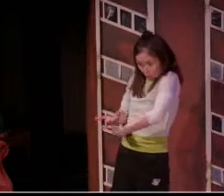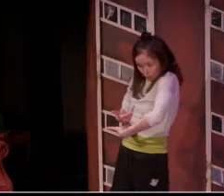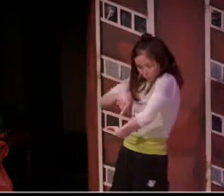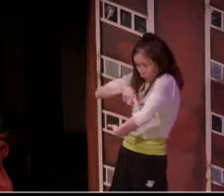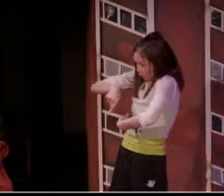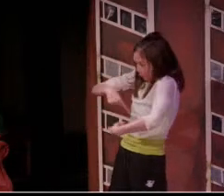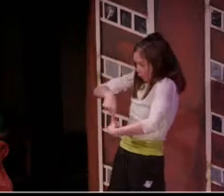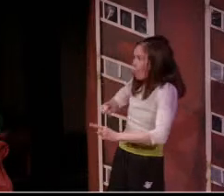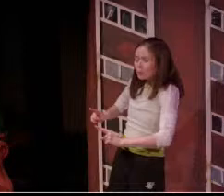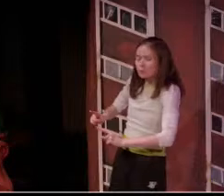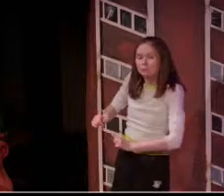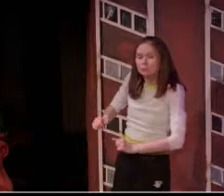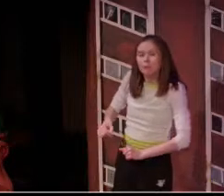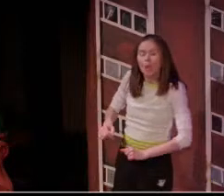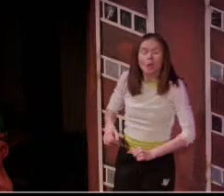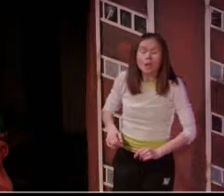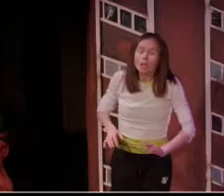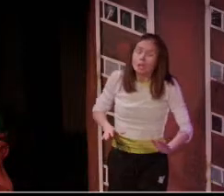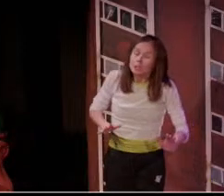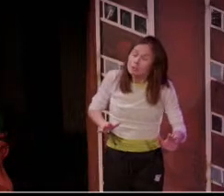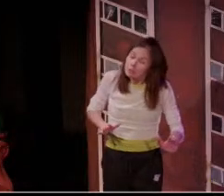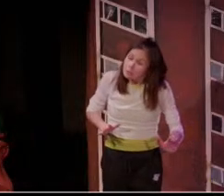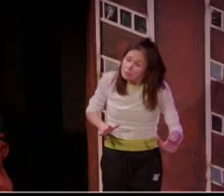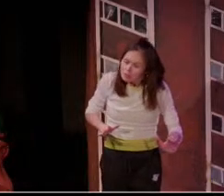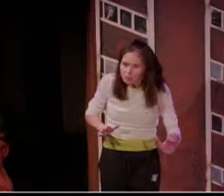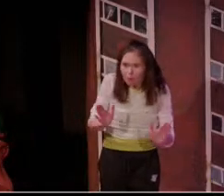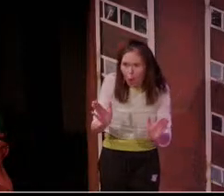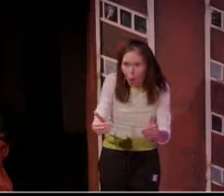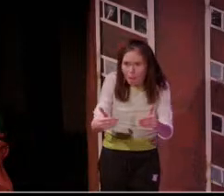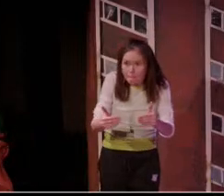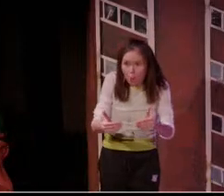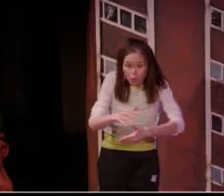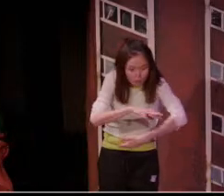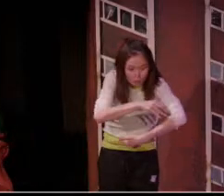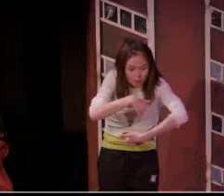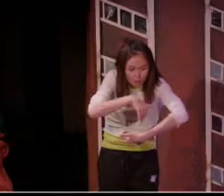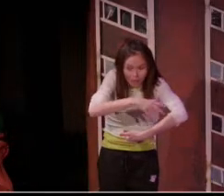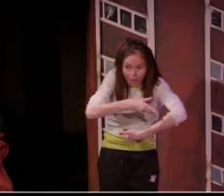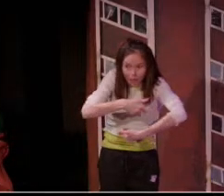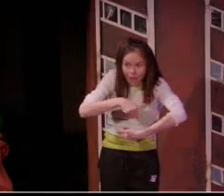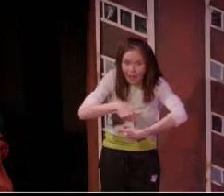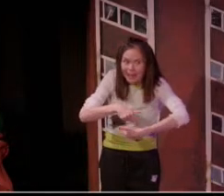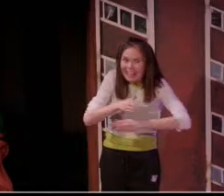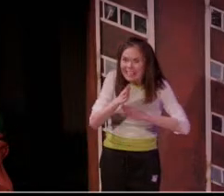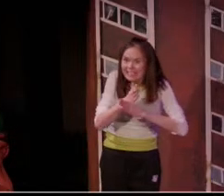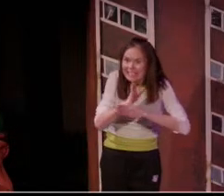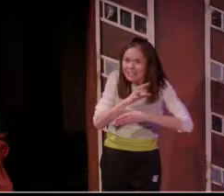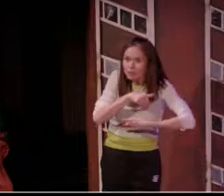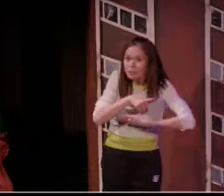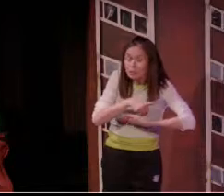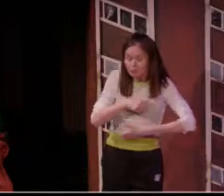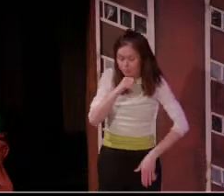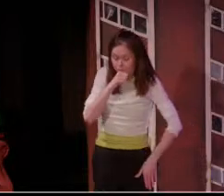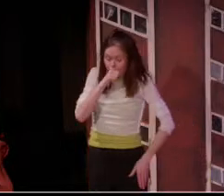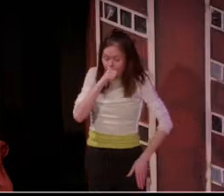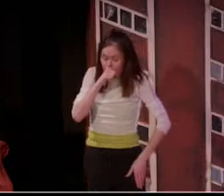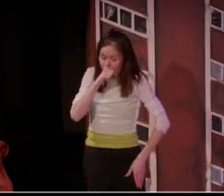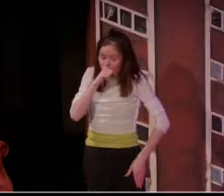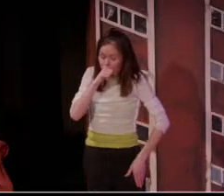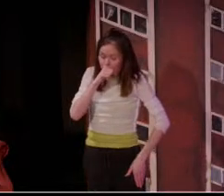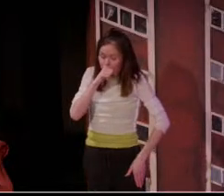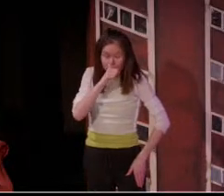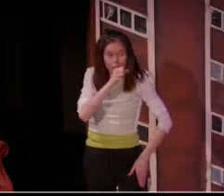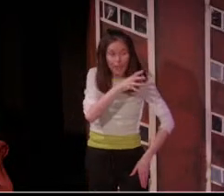the box? Sir, this bundle and box contains secrets that no one must know but Polixenes, and he shall know